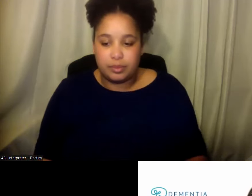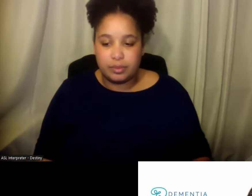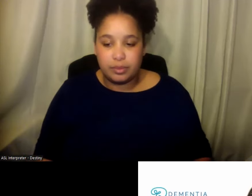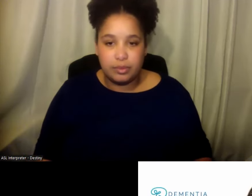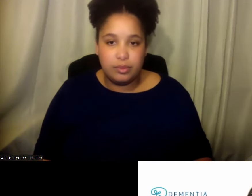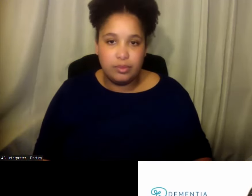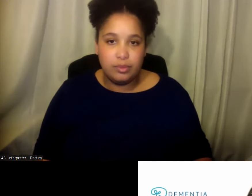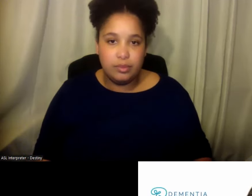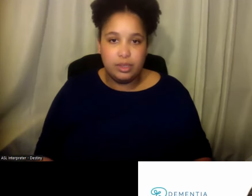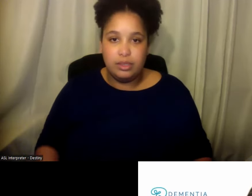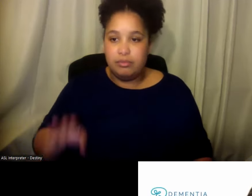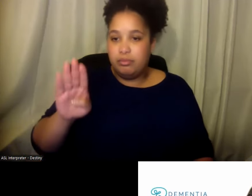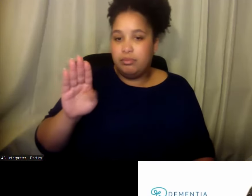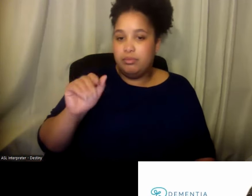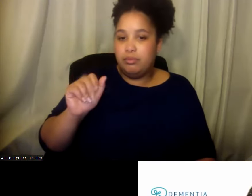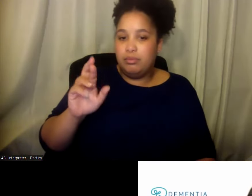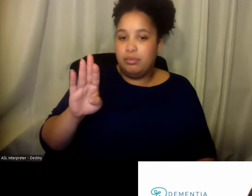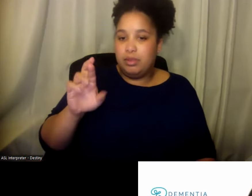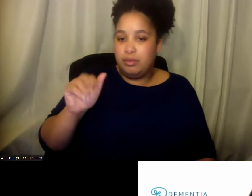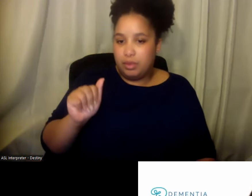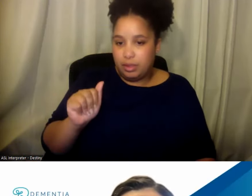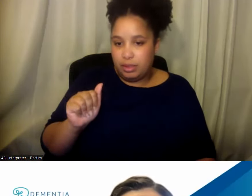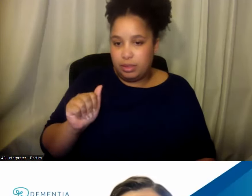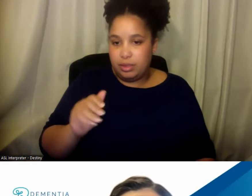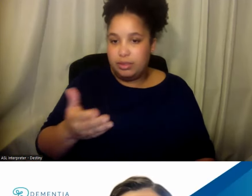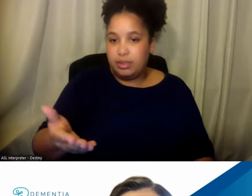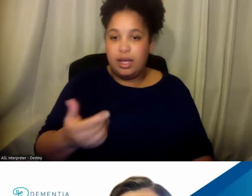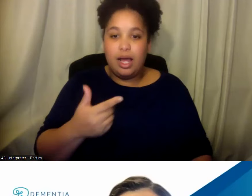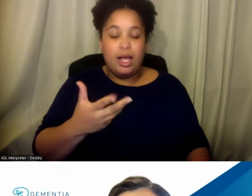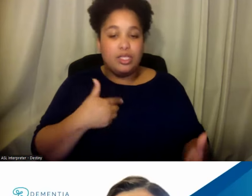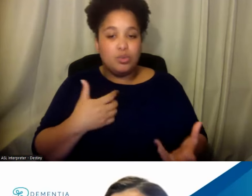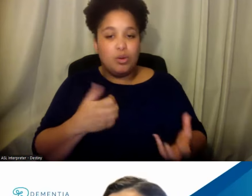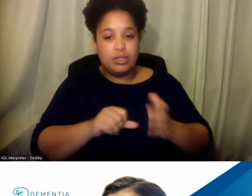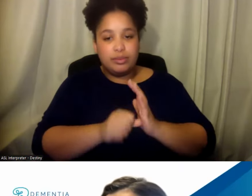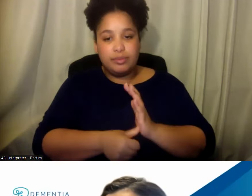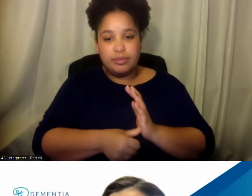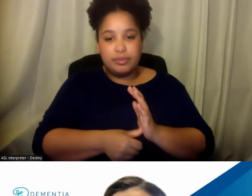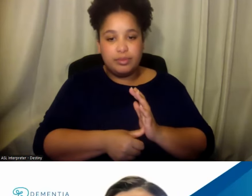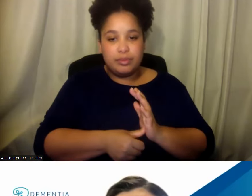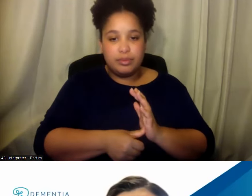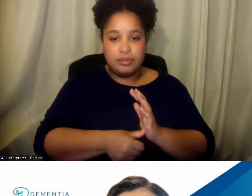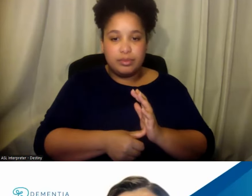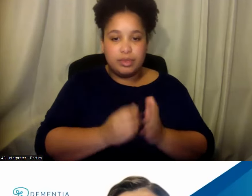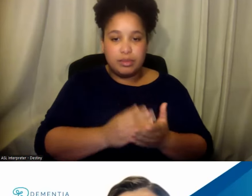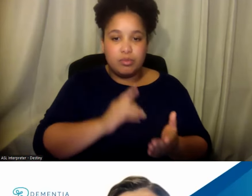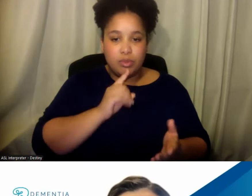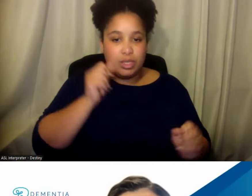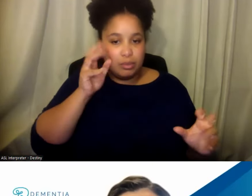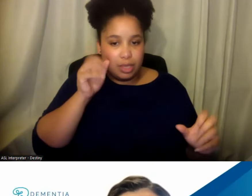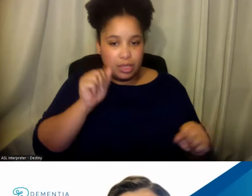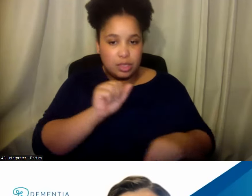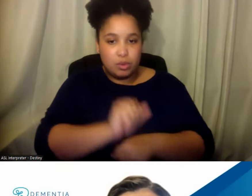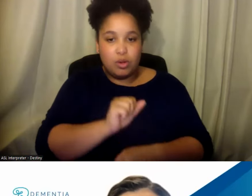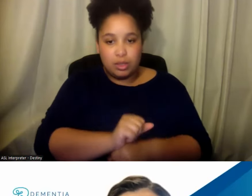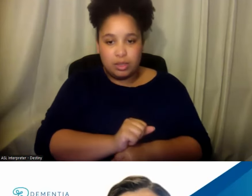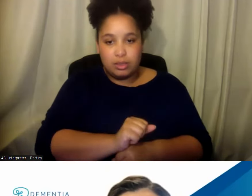Barbara, you're next. I just want to underscore that some really extraordinary work has